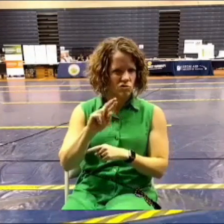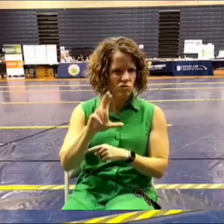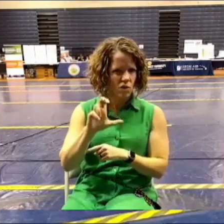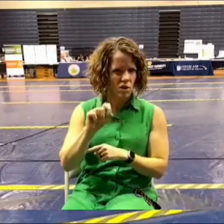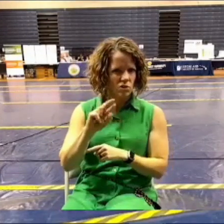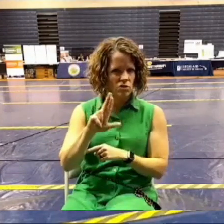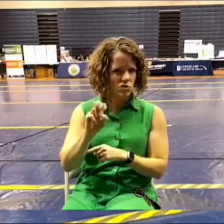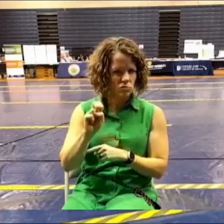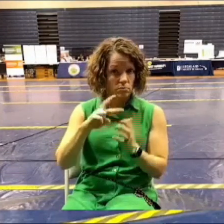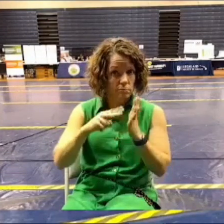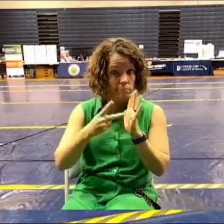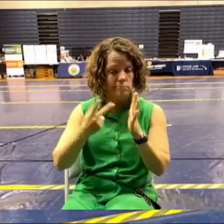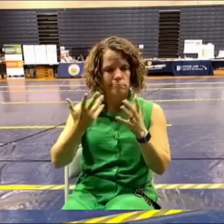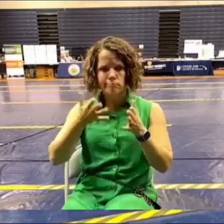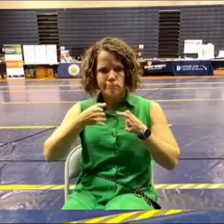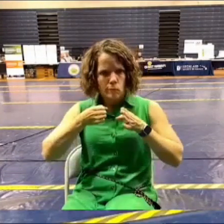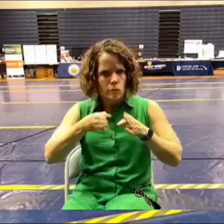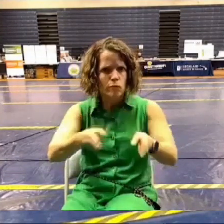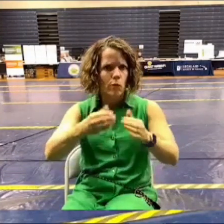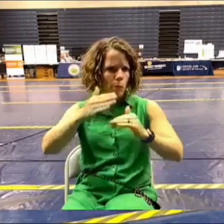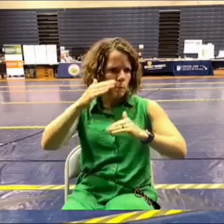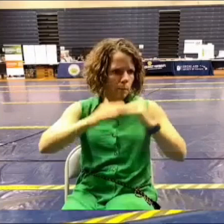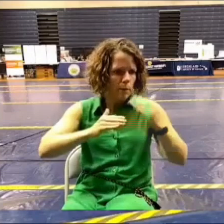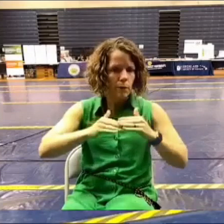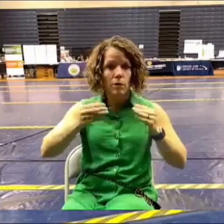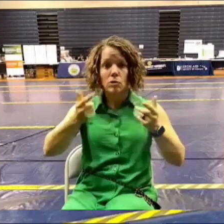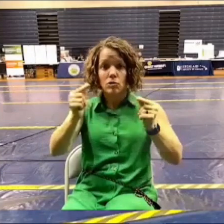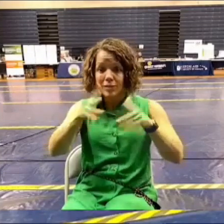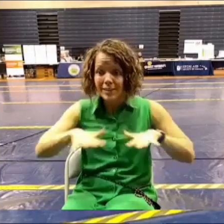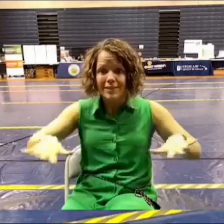you guys have, please reach out, always.